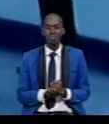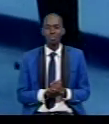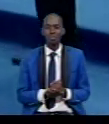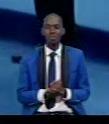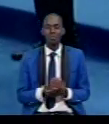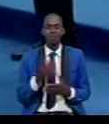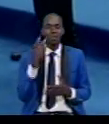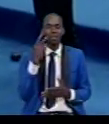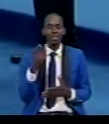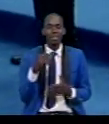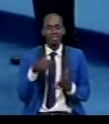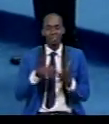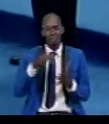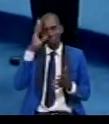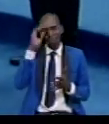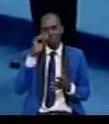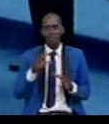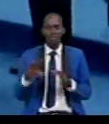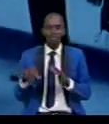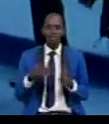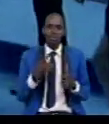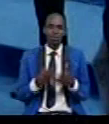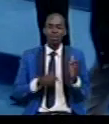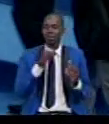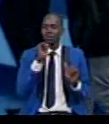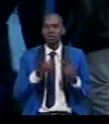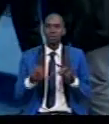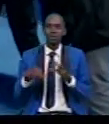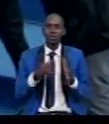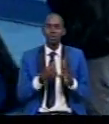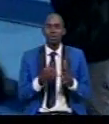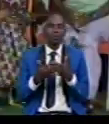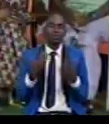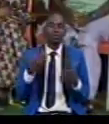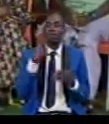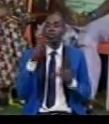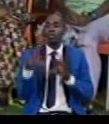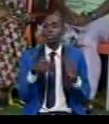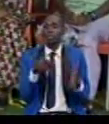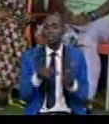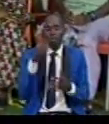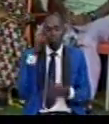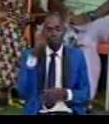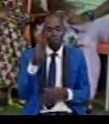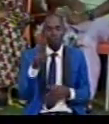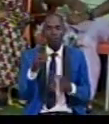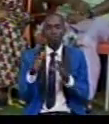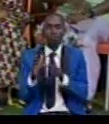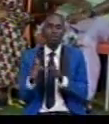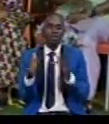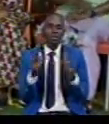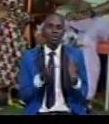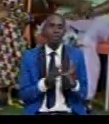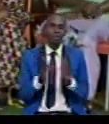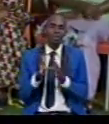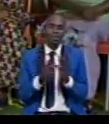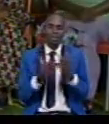yes. Who has done it? He has done the own also.